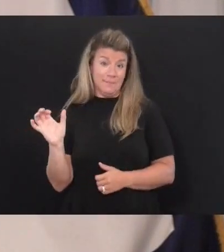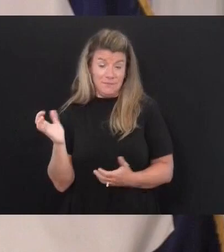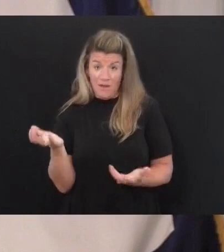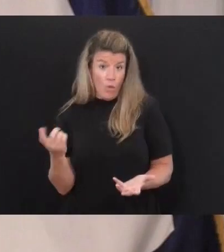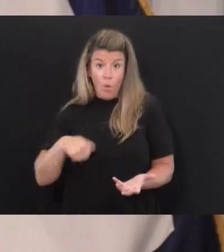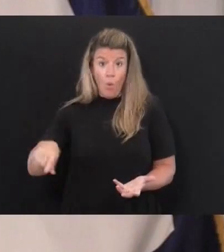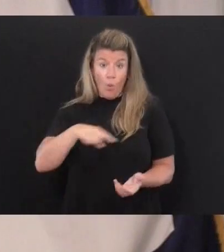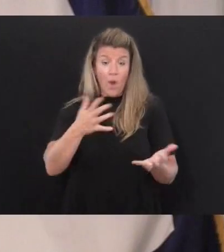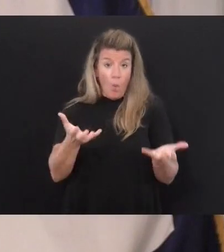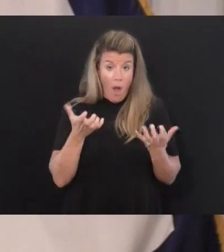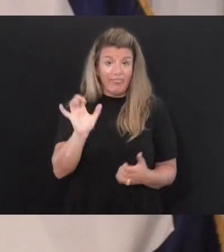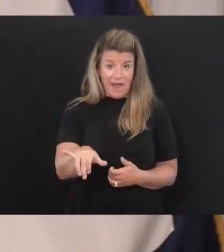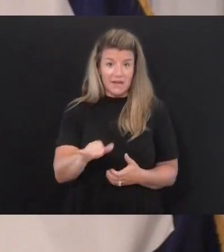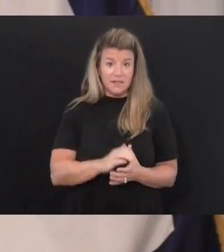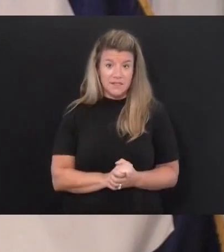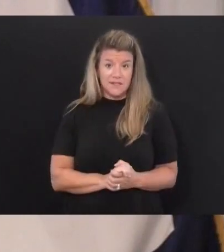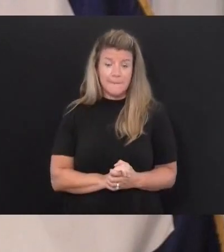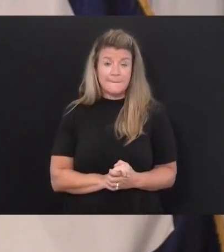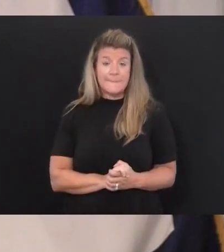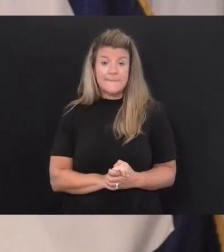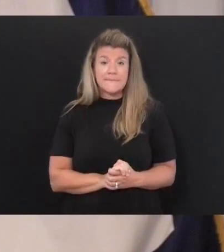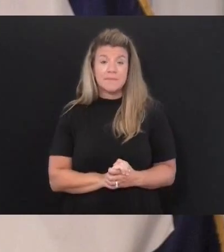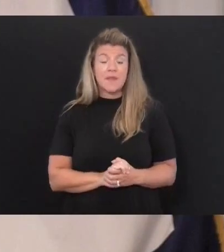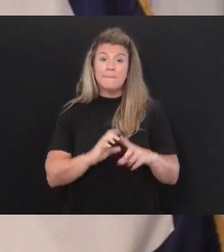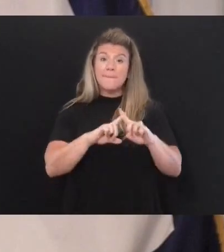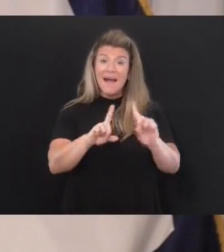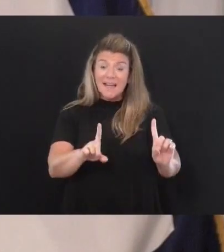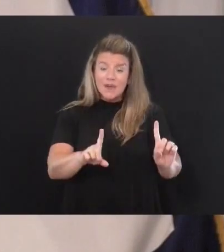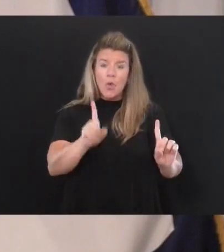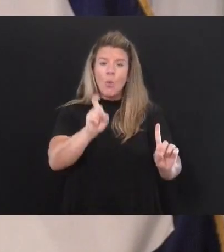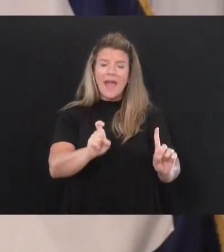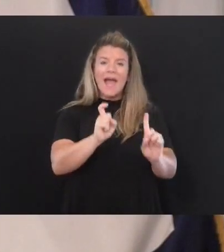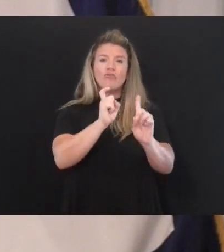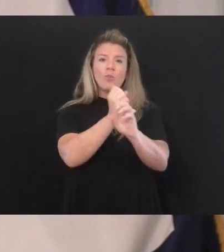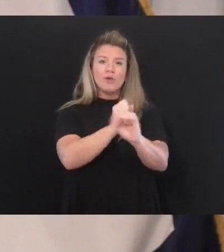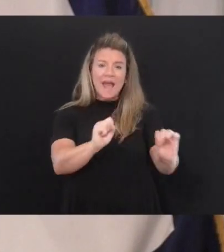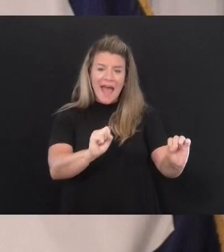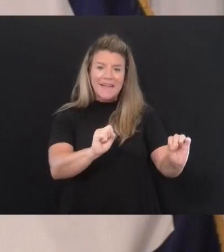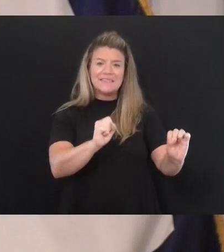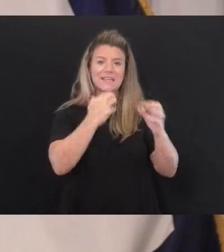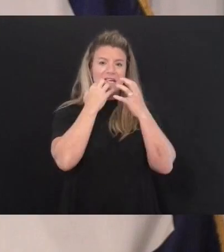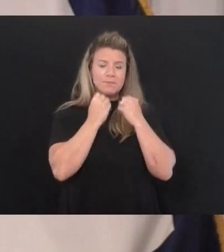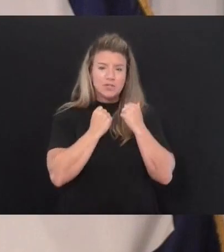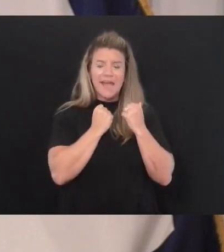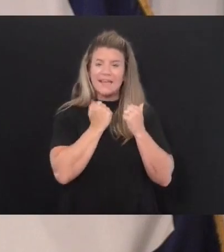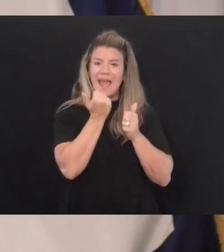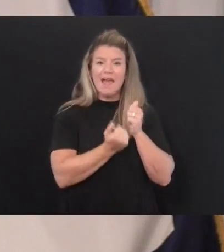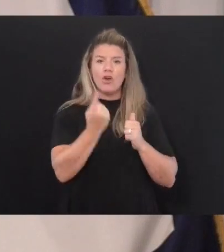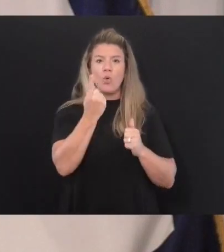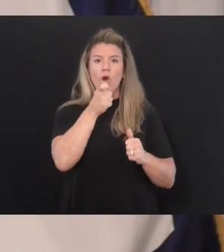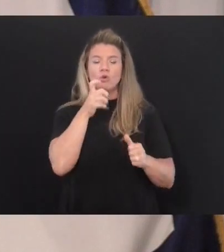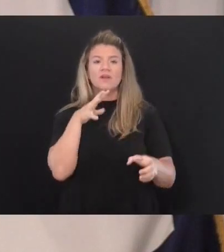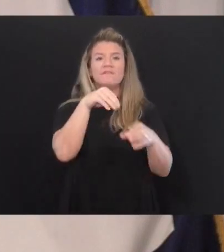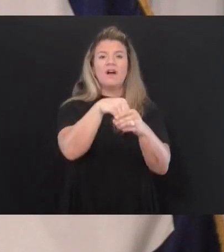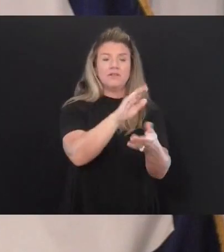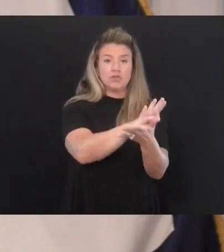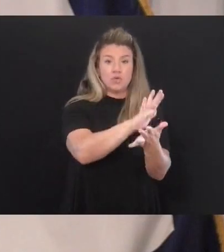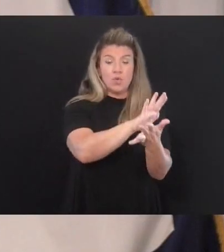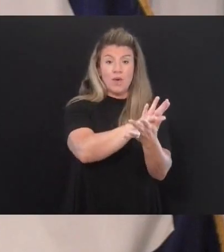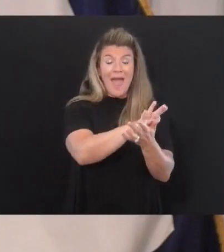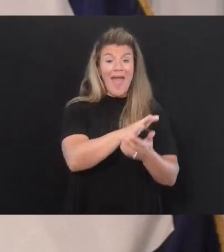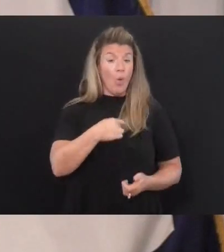have 2 major broadband announcements that are going to come, and they're going to come on very, very, very soon. But what